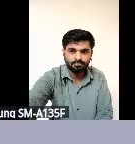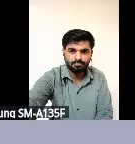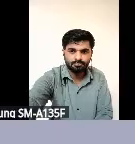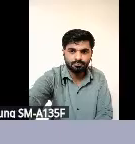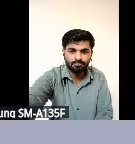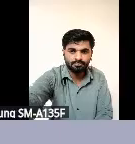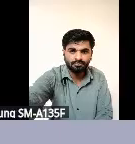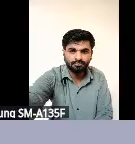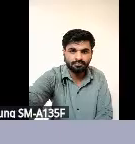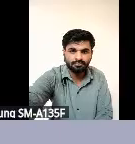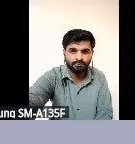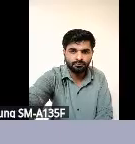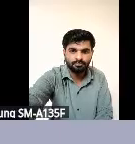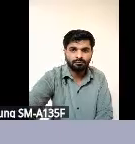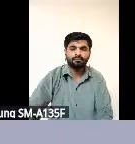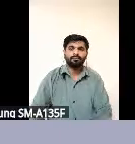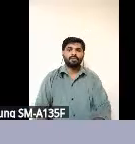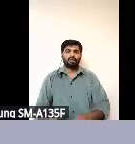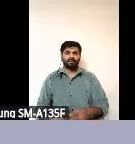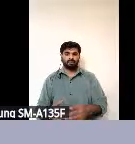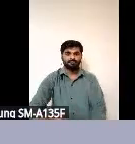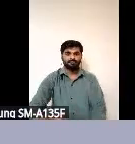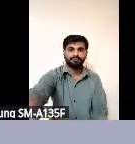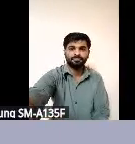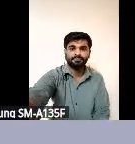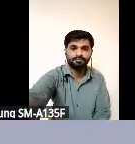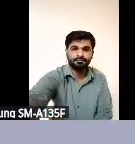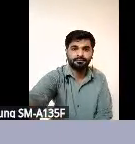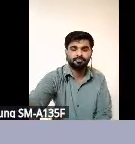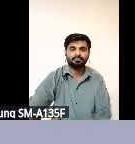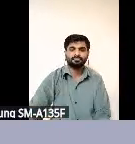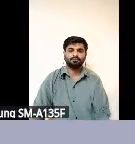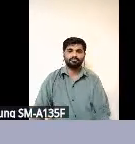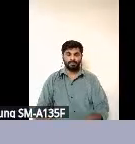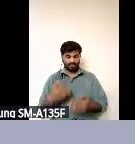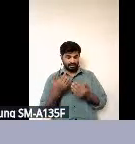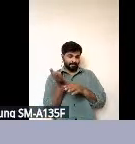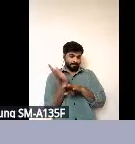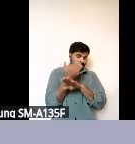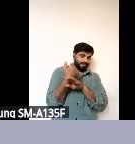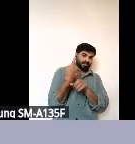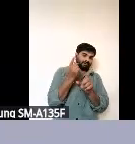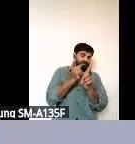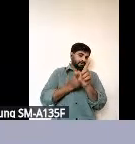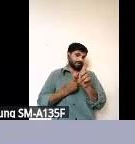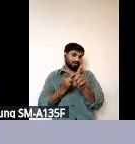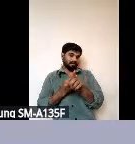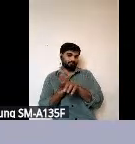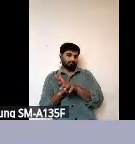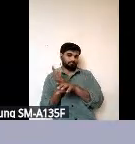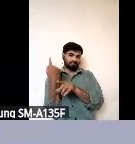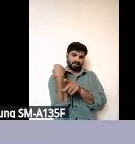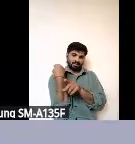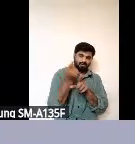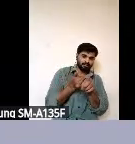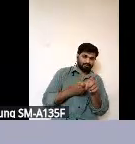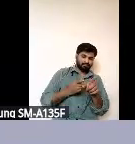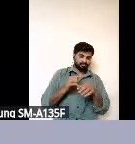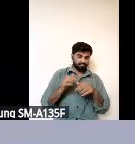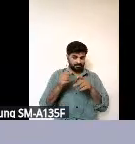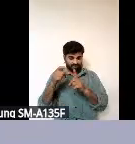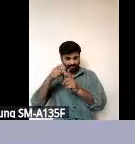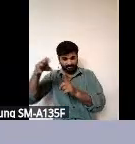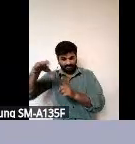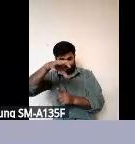our, the RTI that we filed back in like last year, we were informed by the Department of Empowerment of Persons with Disabilities who sent